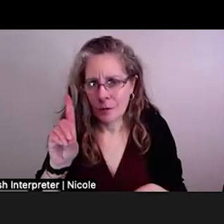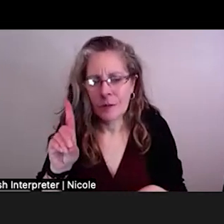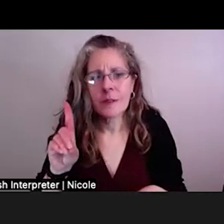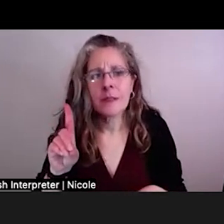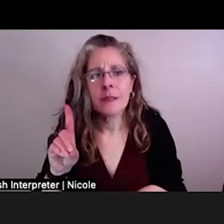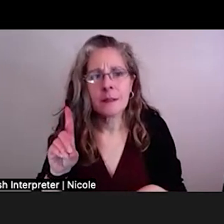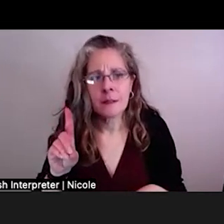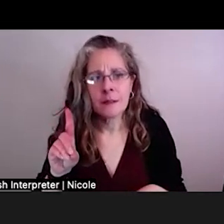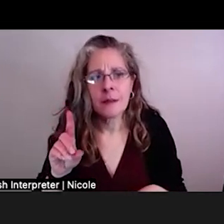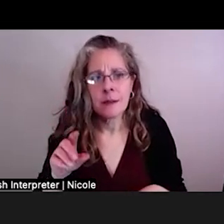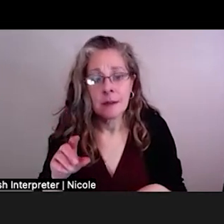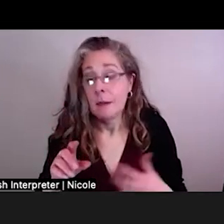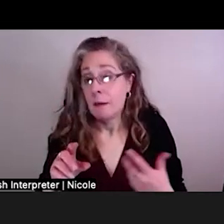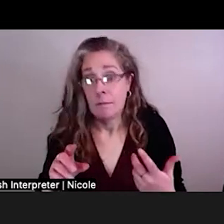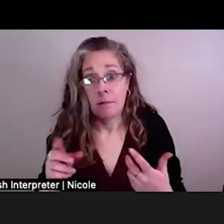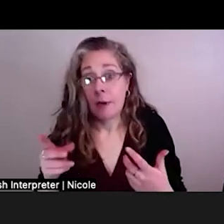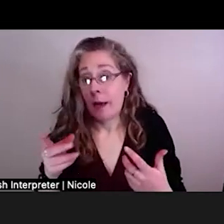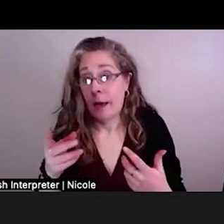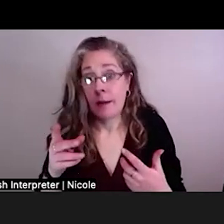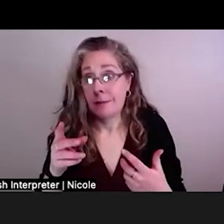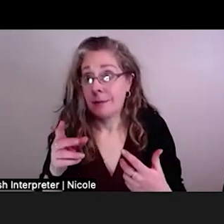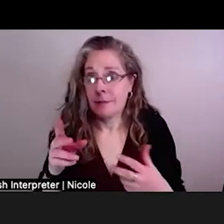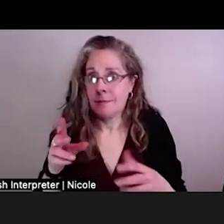presence here has made a real difference.